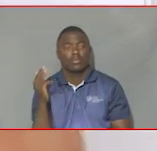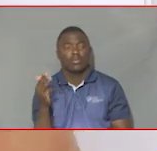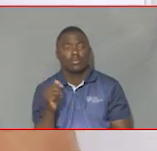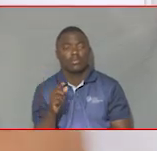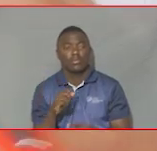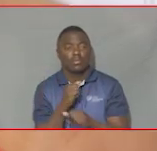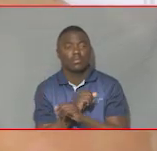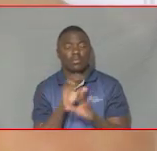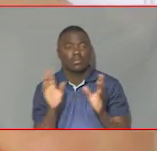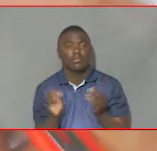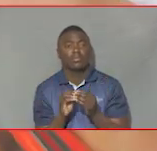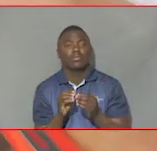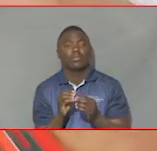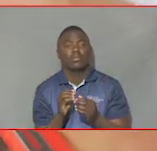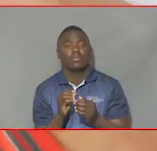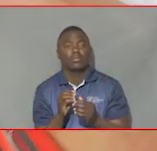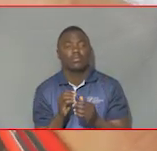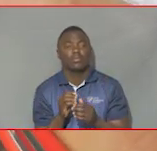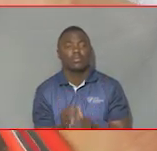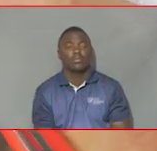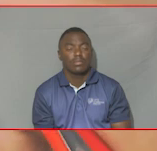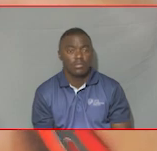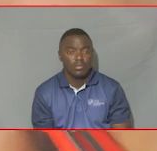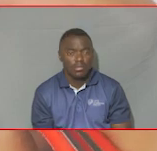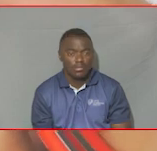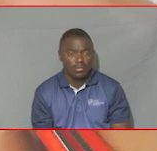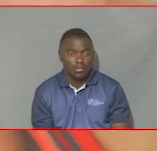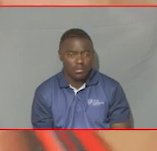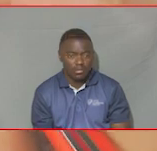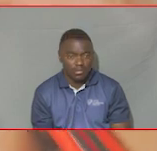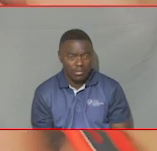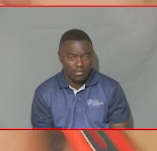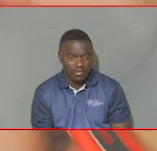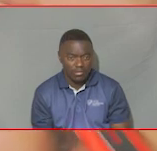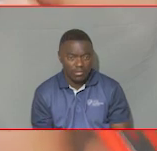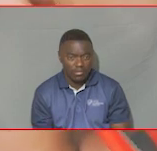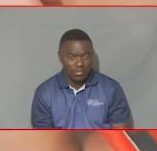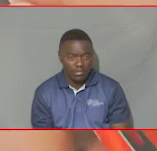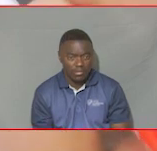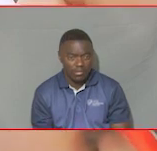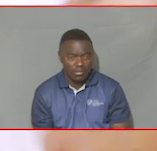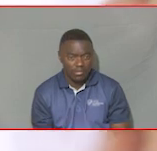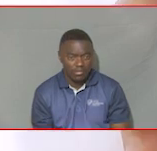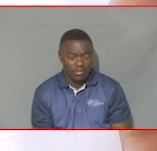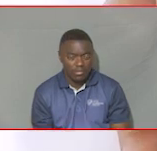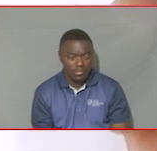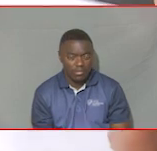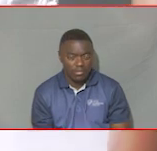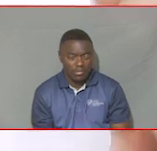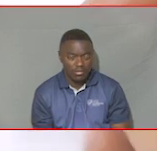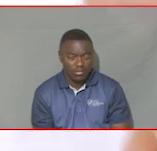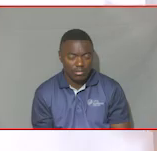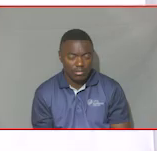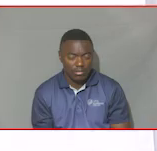I multiply that out, I will be able to get a value of 729. Is that